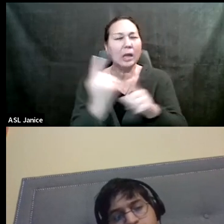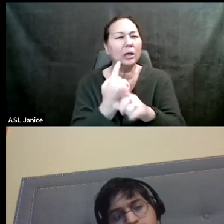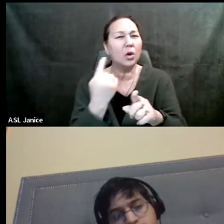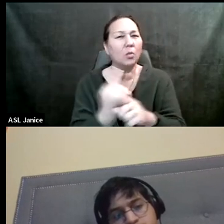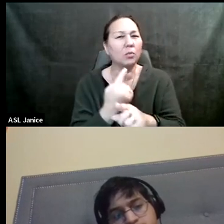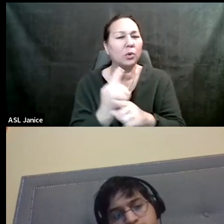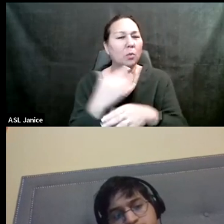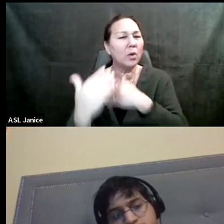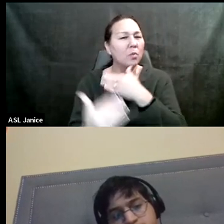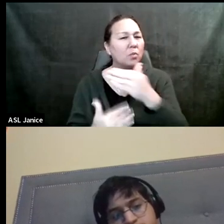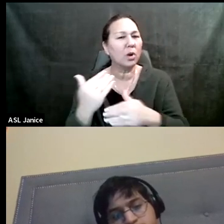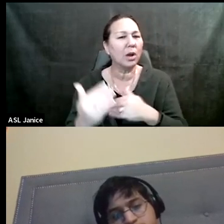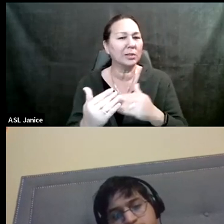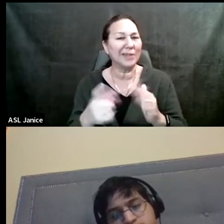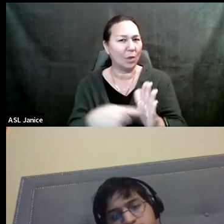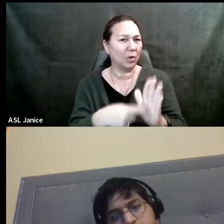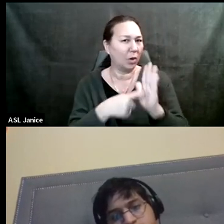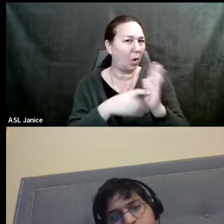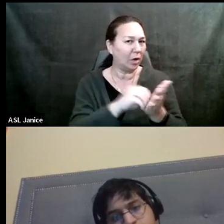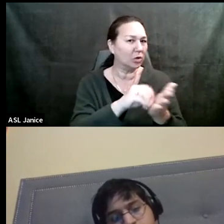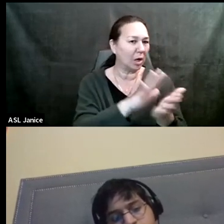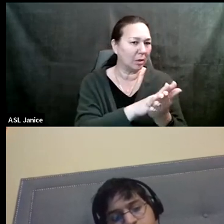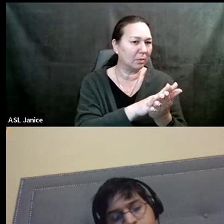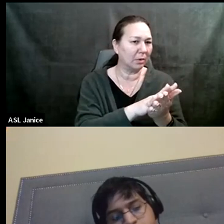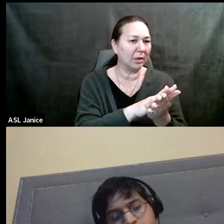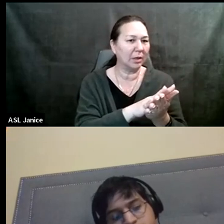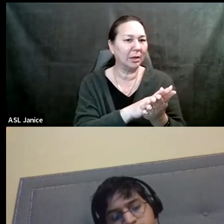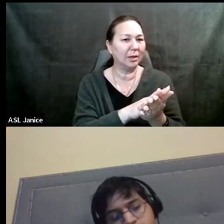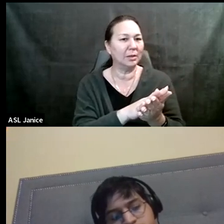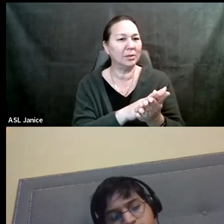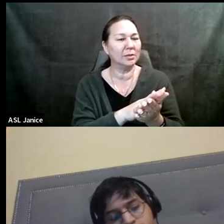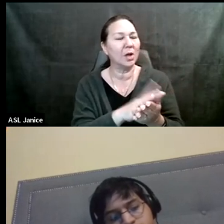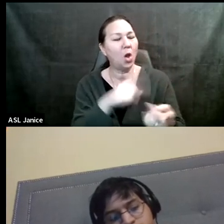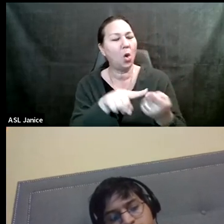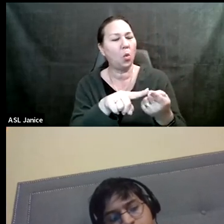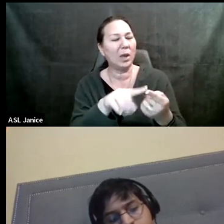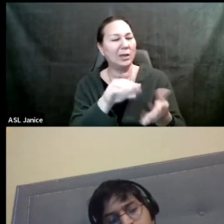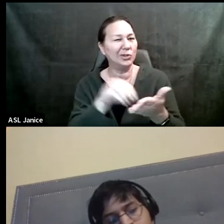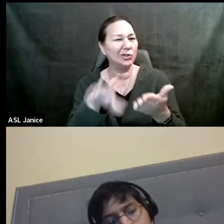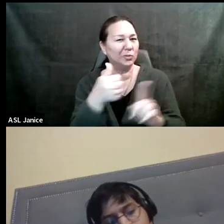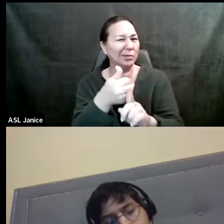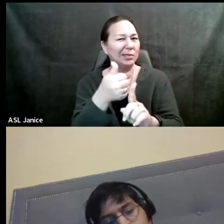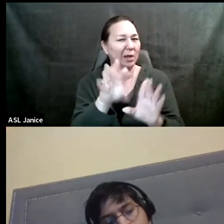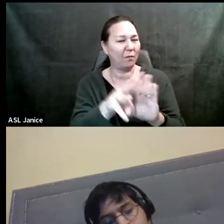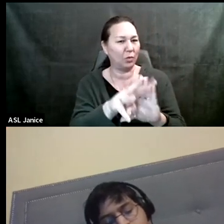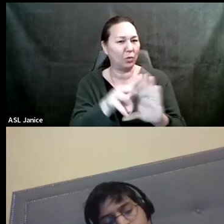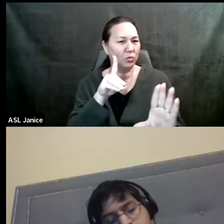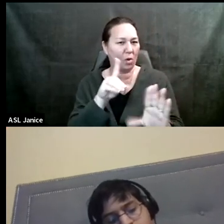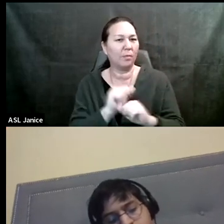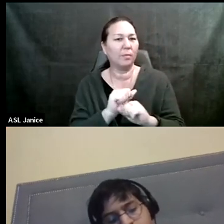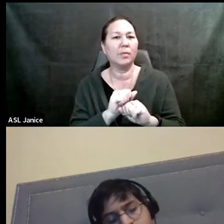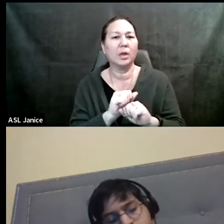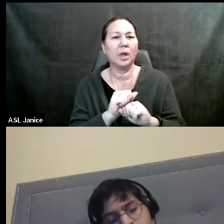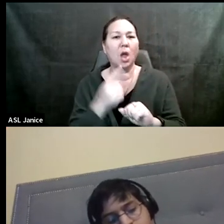to withdraw our students we can expect to likely see an increase in the dropout rate and a decrease